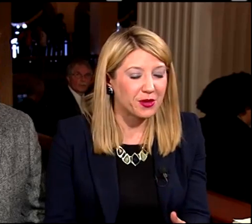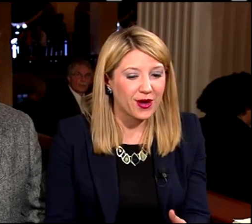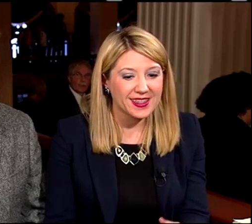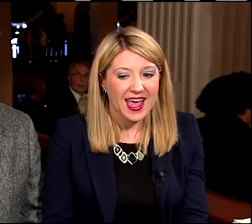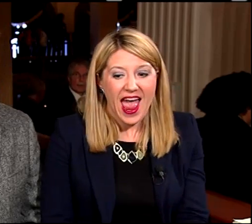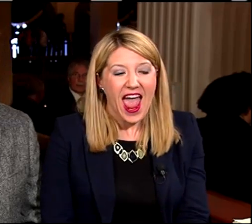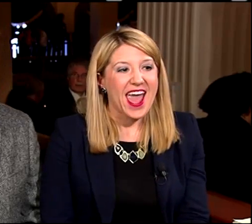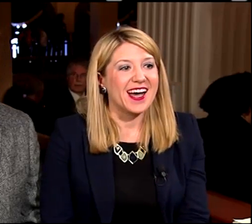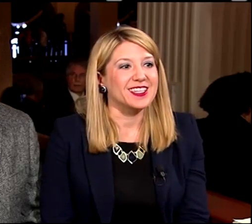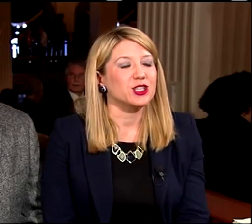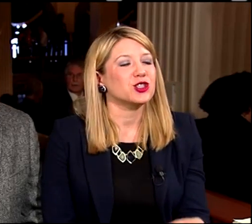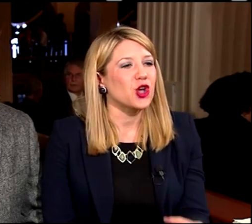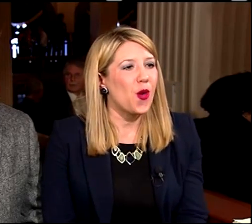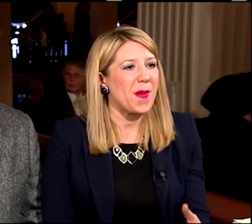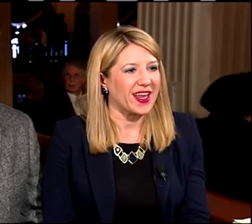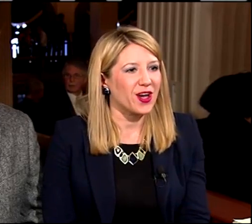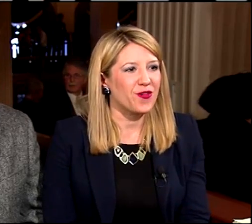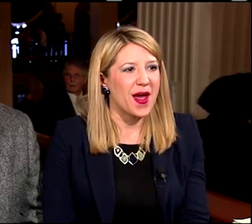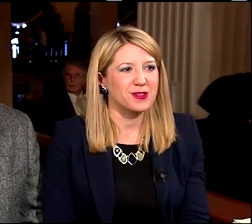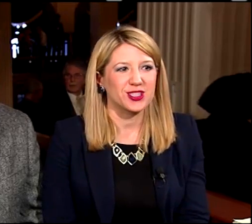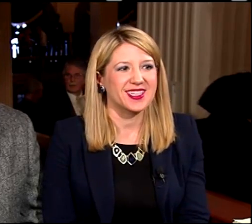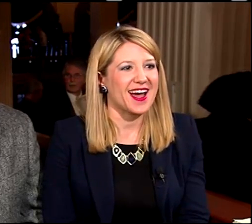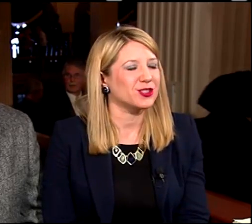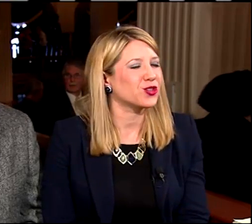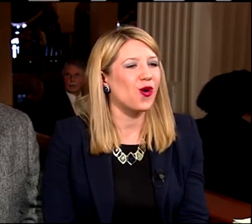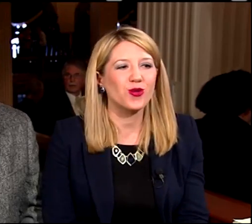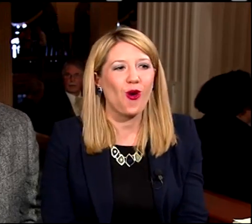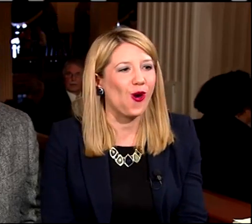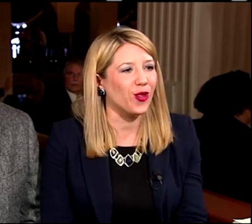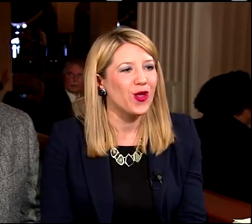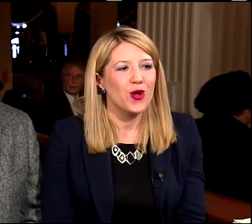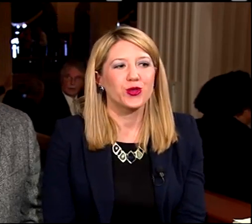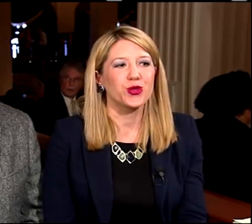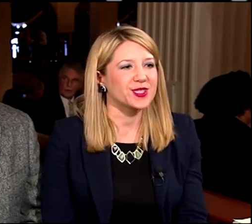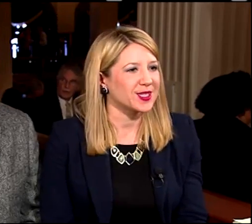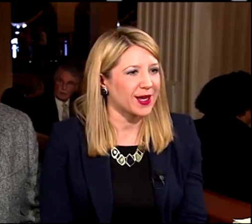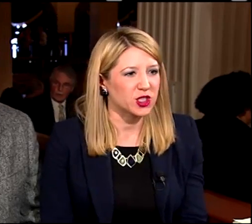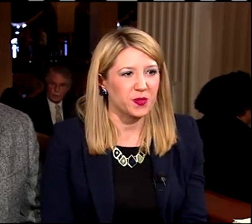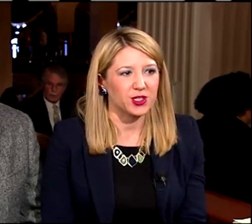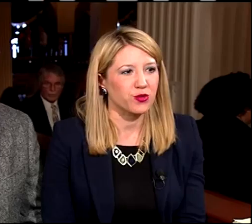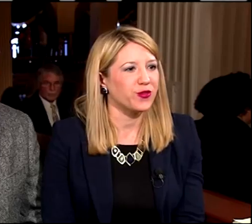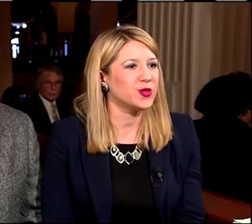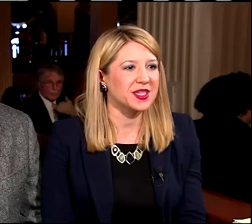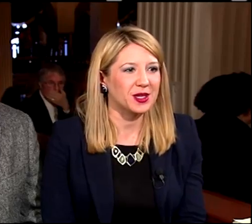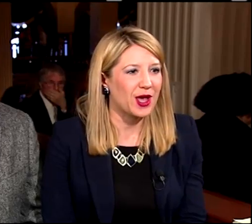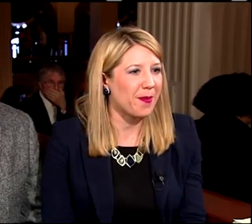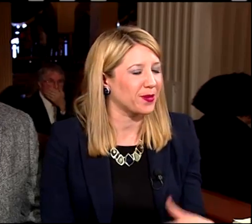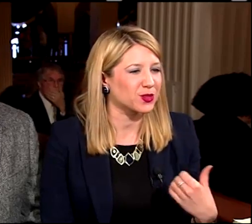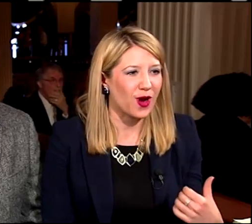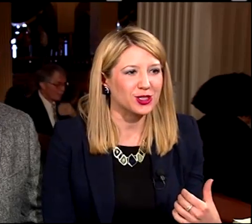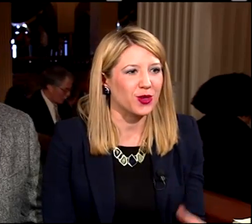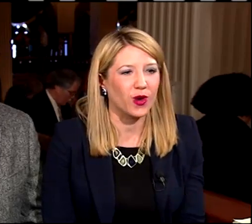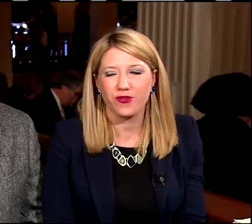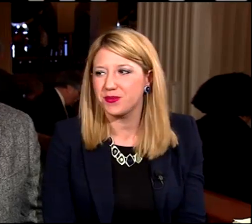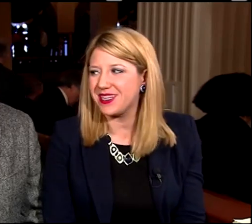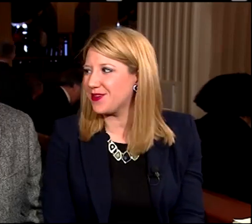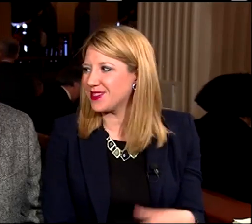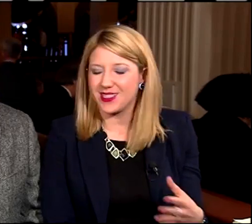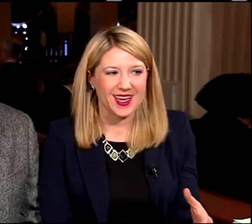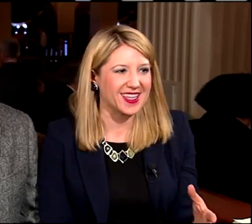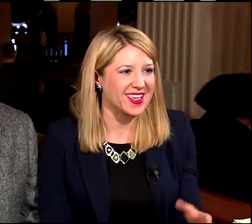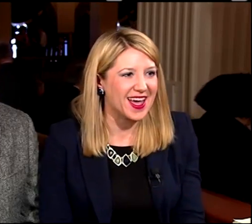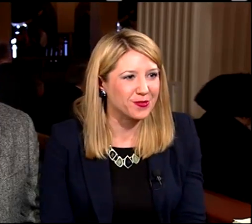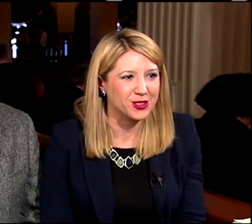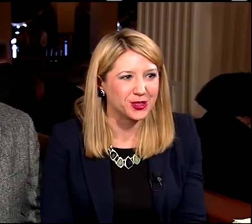all the Democrats. And so many of them just sat so cold through this entire speech, refusing to clap. I was watching. One of them didn't